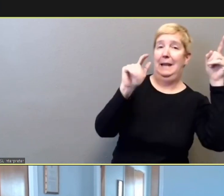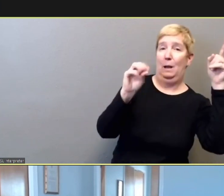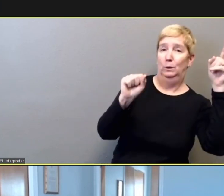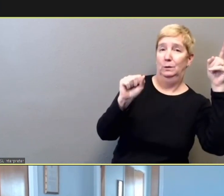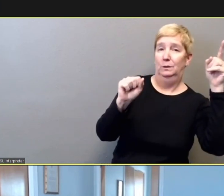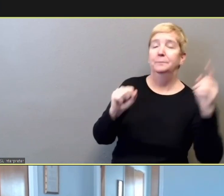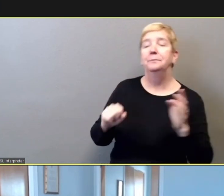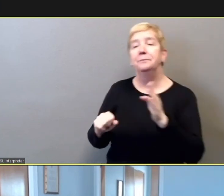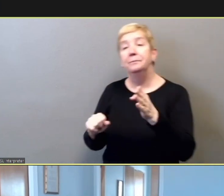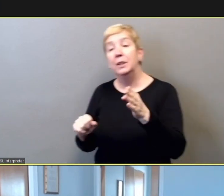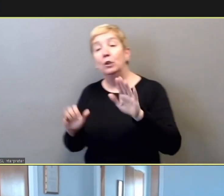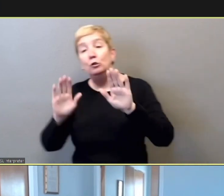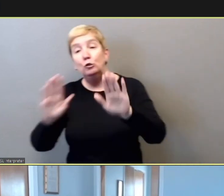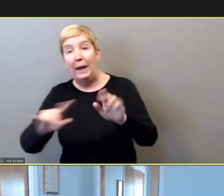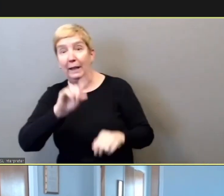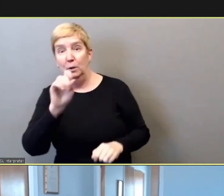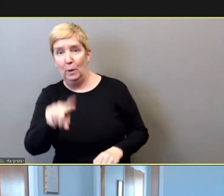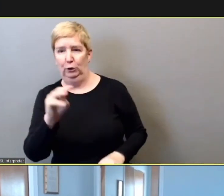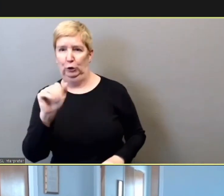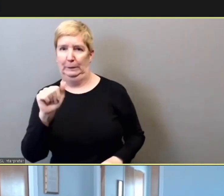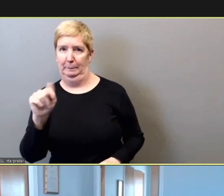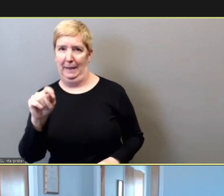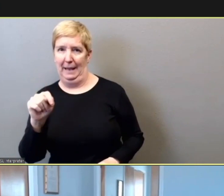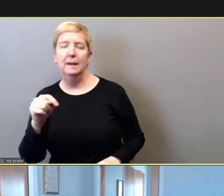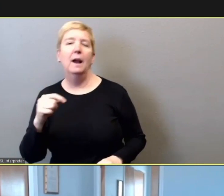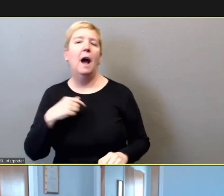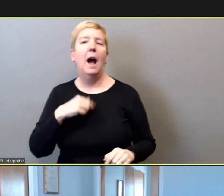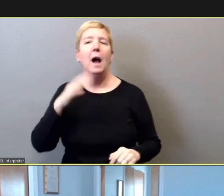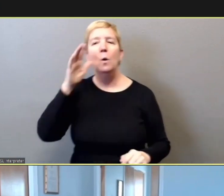Great question, Matt. I'm going to start off. I may turn it over